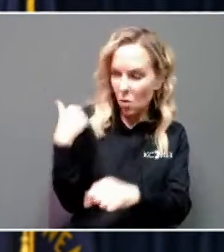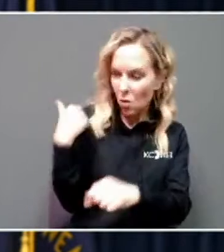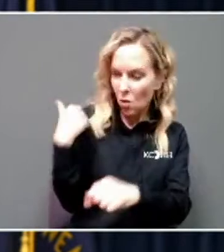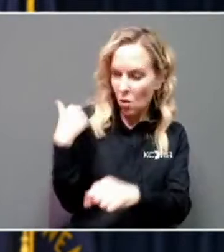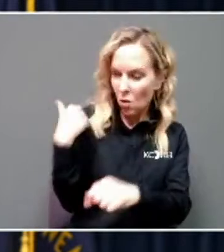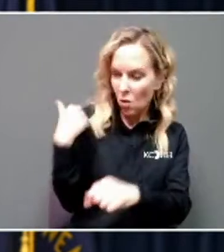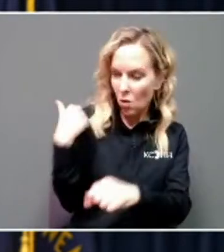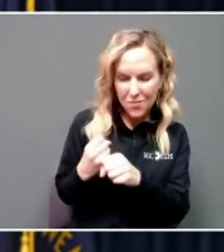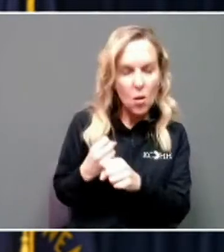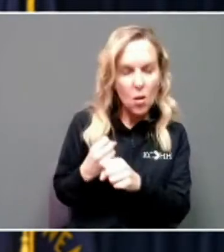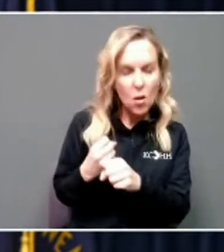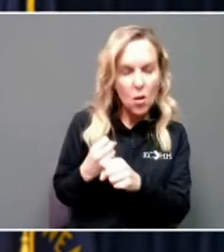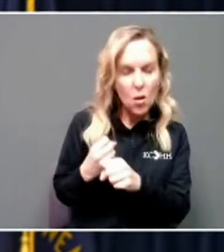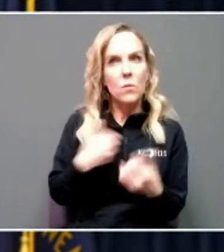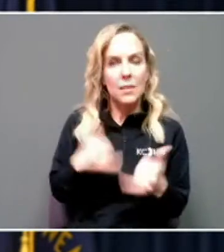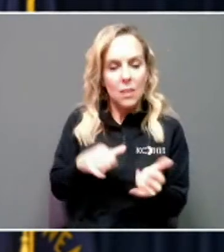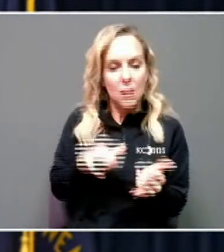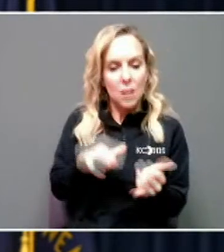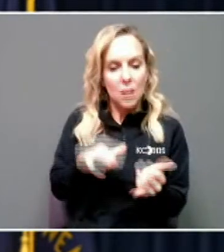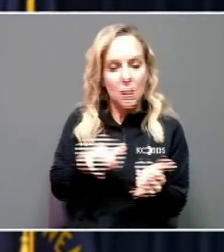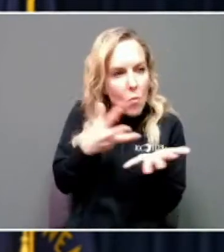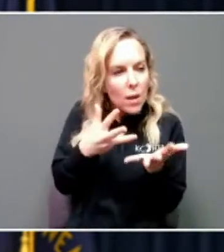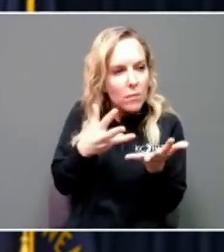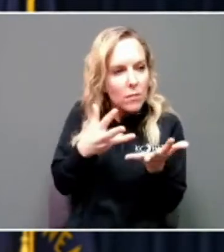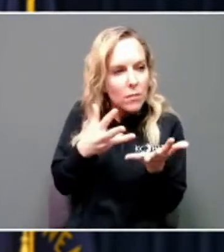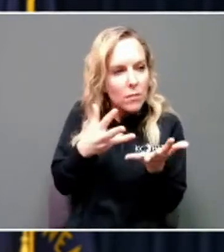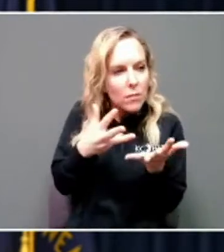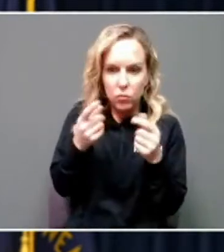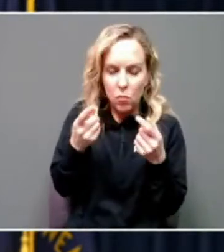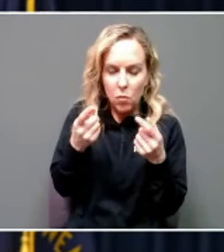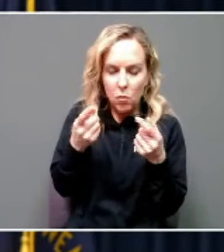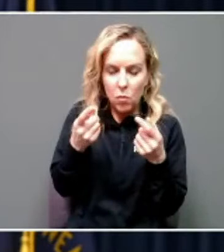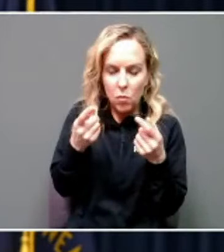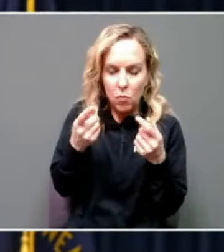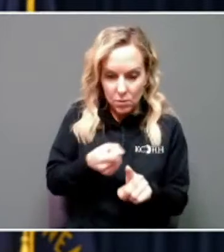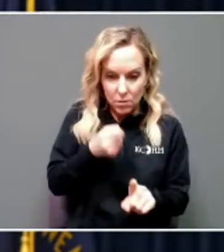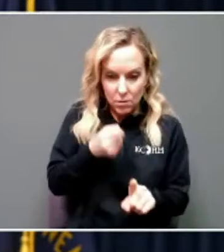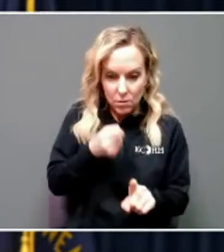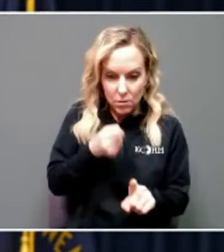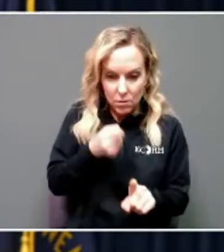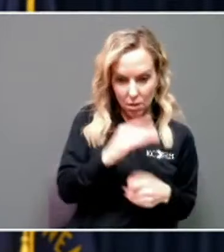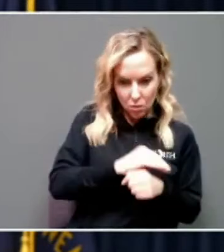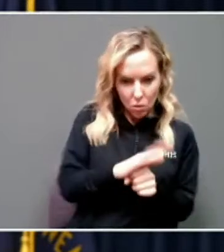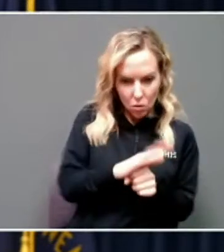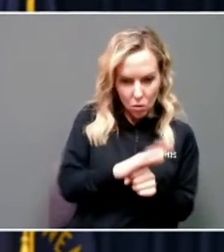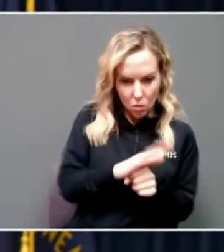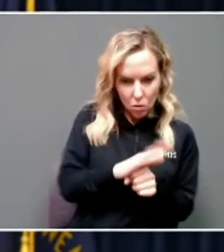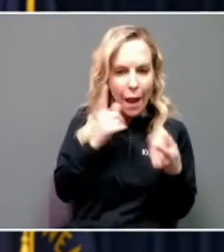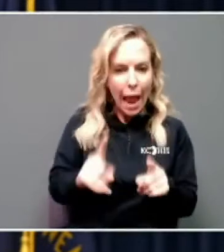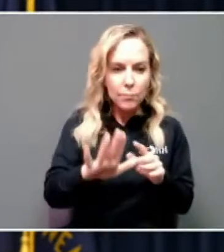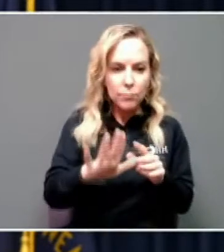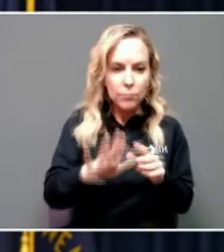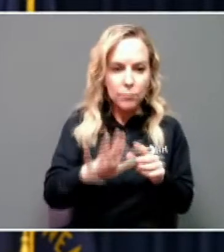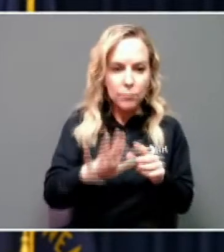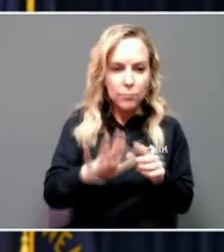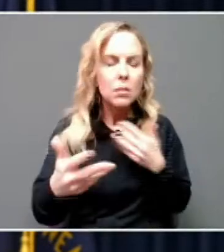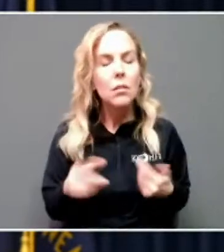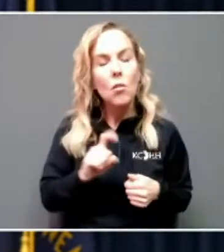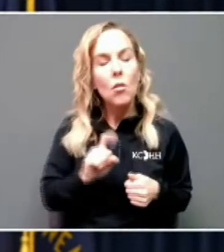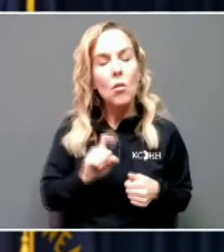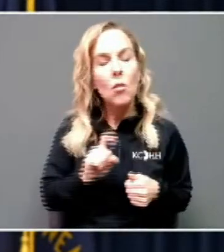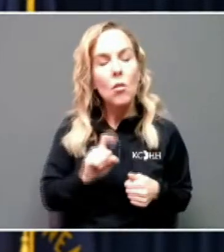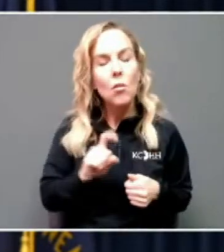the long-term impacts and frankly, how to treat them right now. Our first